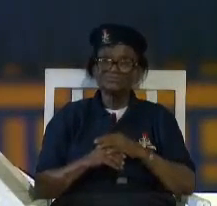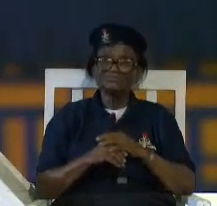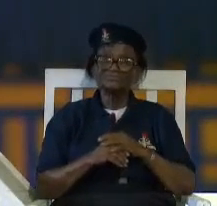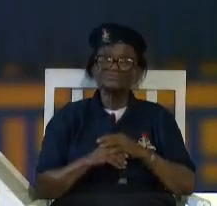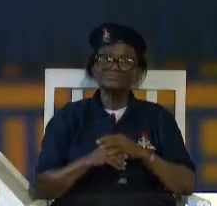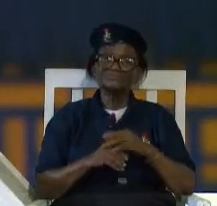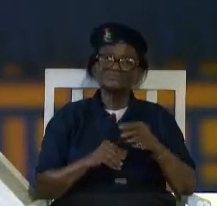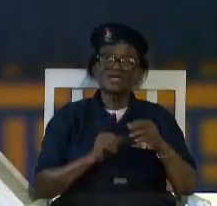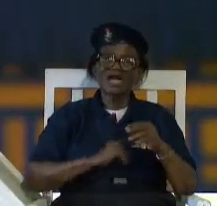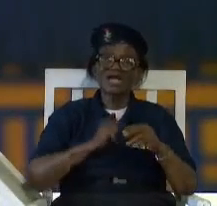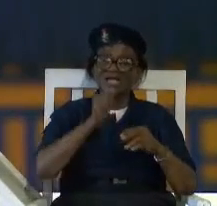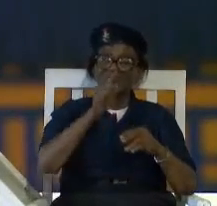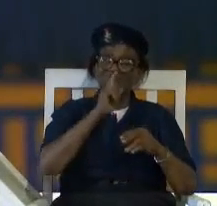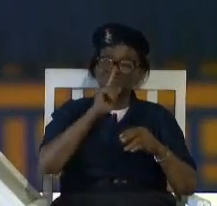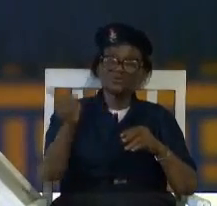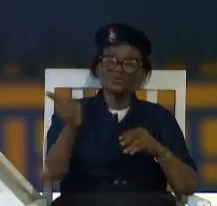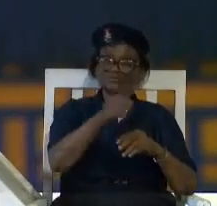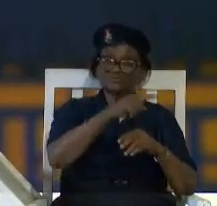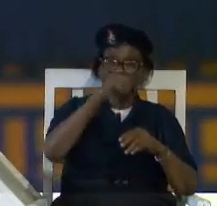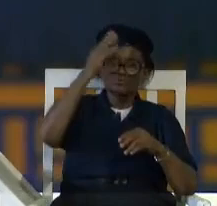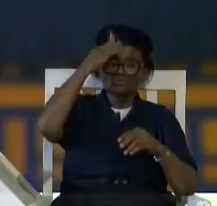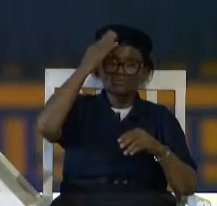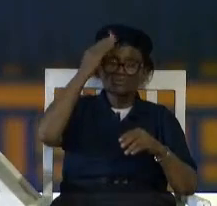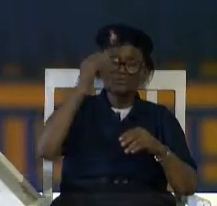But I'm sure you know,